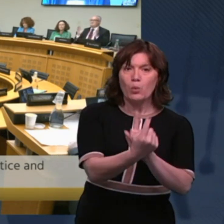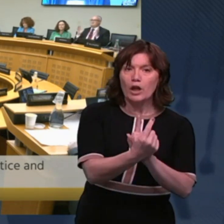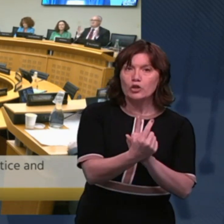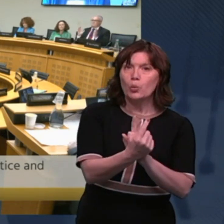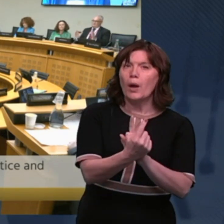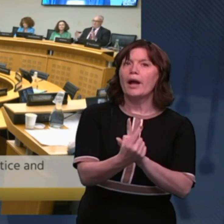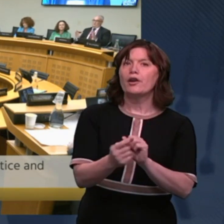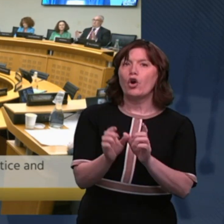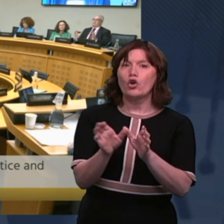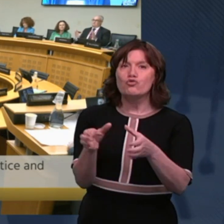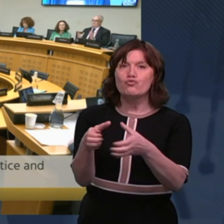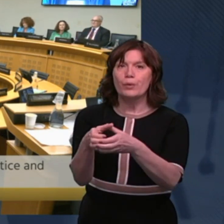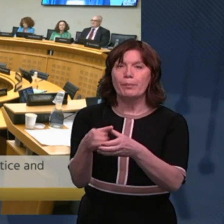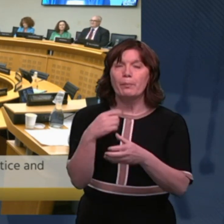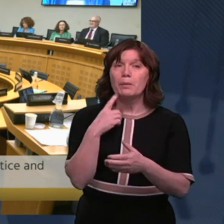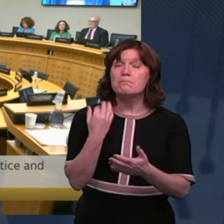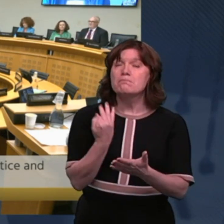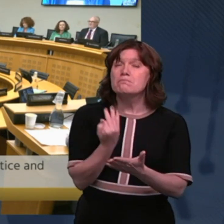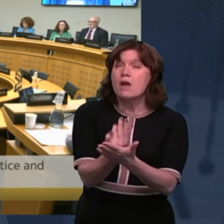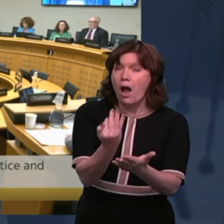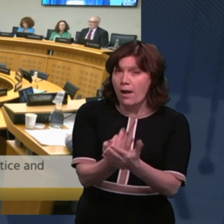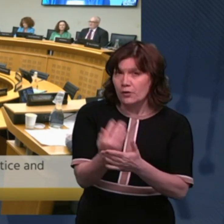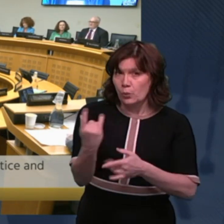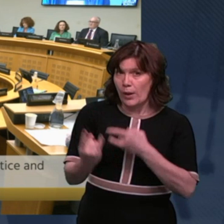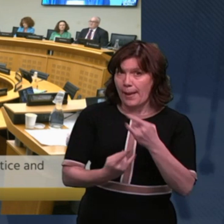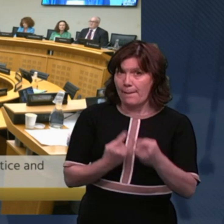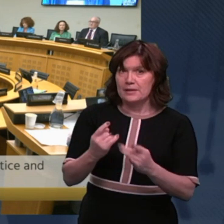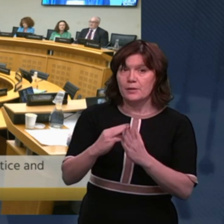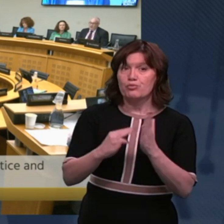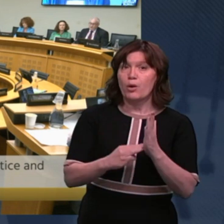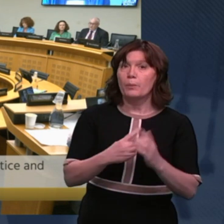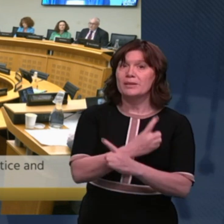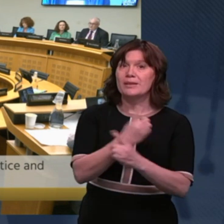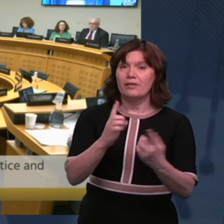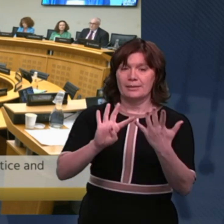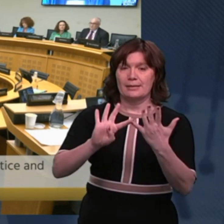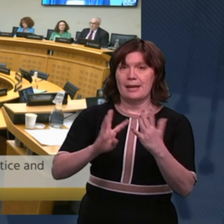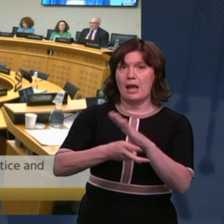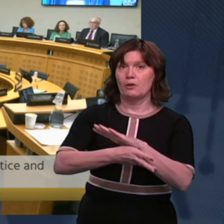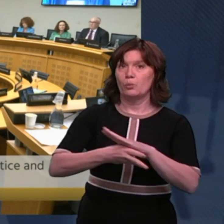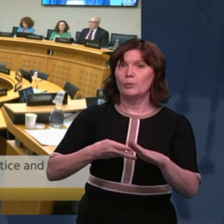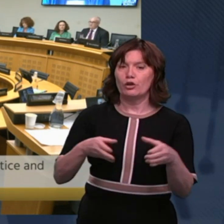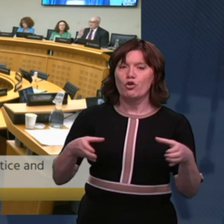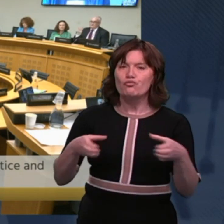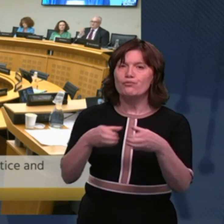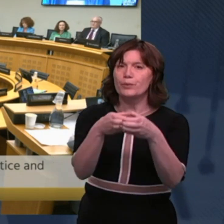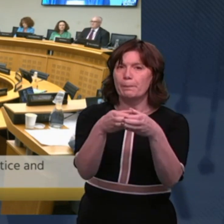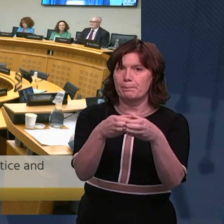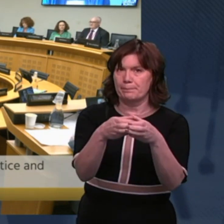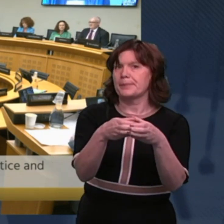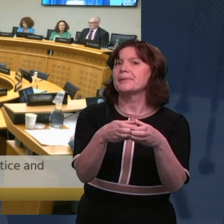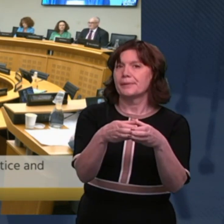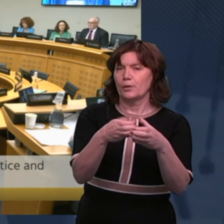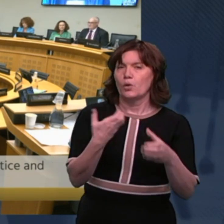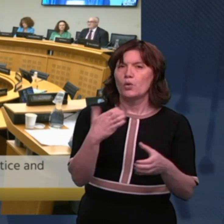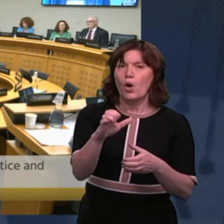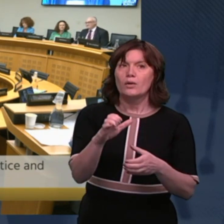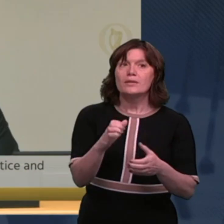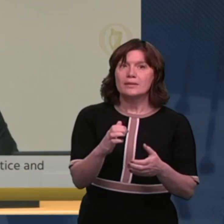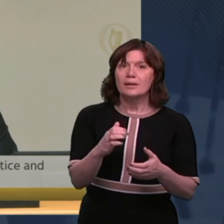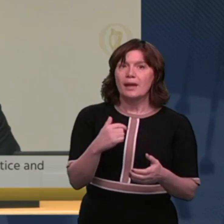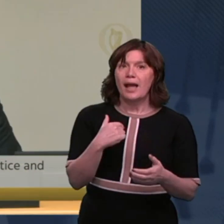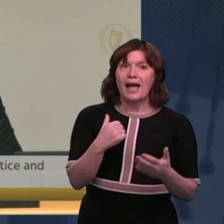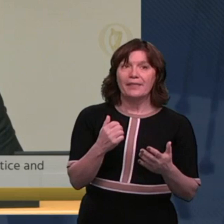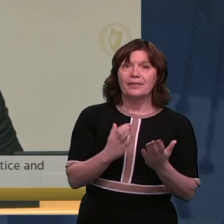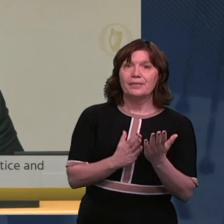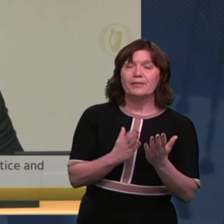interventions. Let me just take the most common group programme that we deliver, which is a 9-week group programme, of which 3 of those weeks are actually telephone calls. So it's a